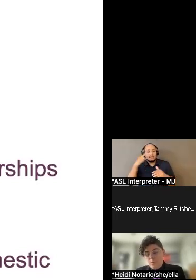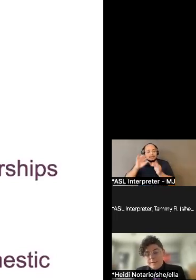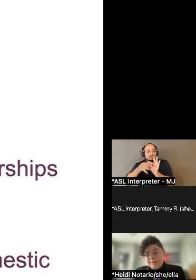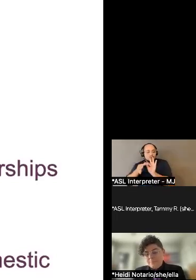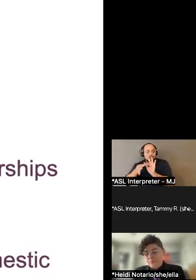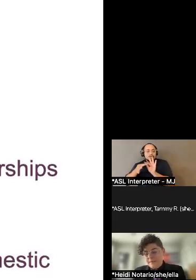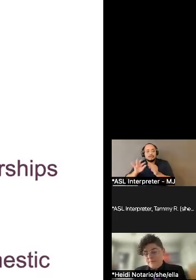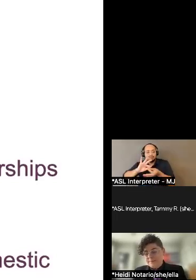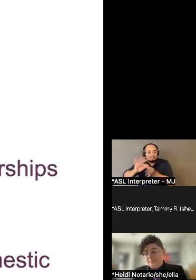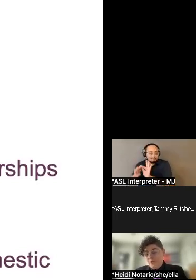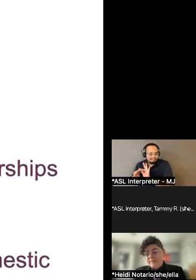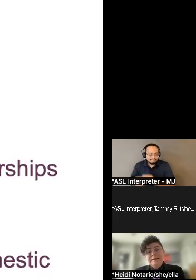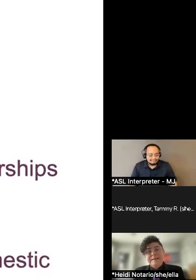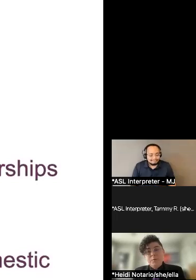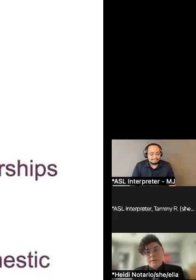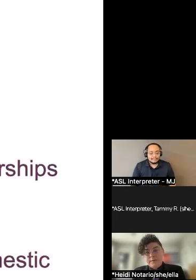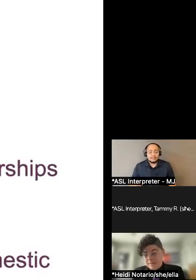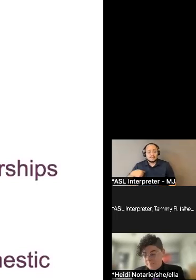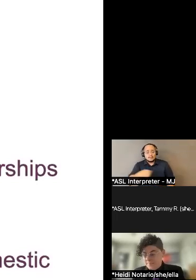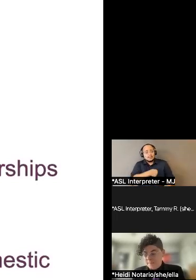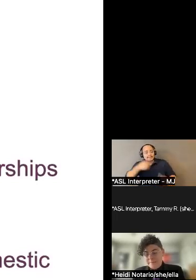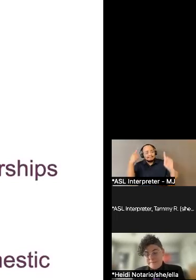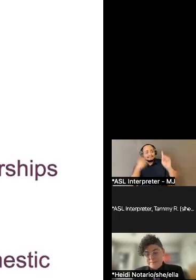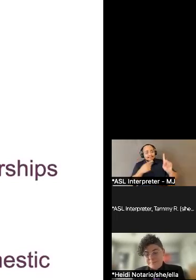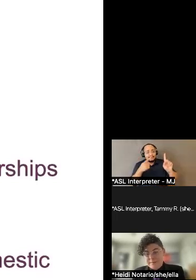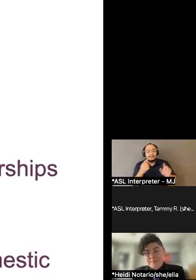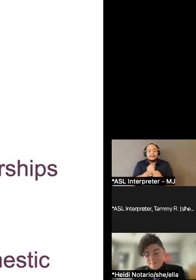While we aim to make this a multilingual and mixed